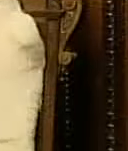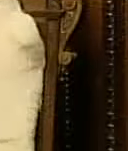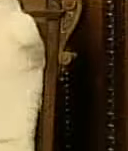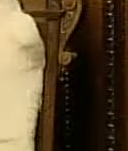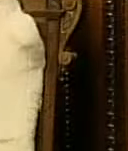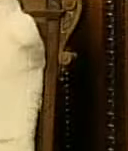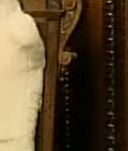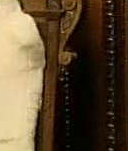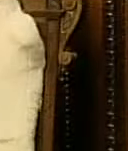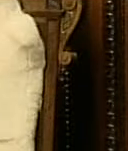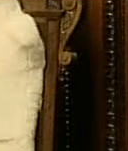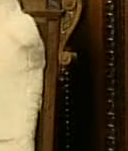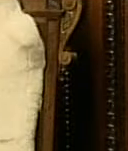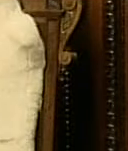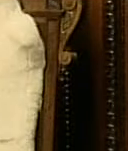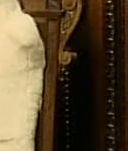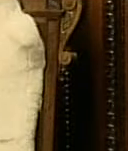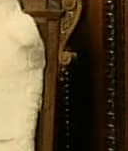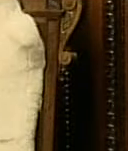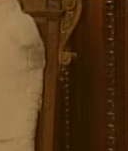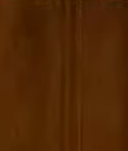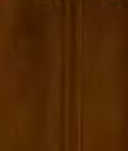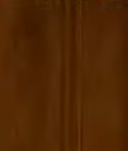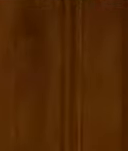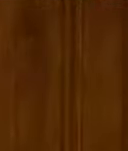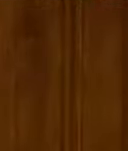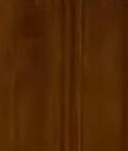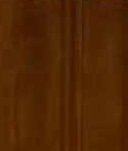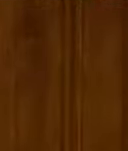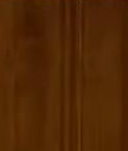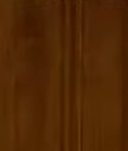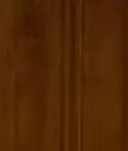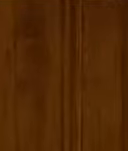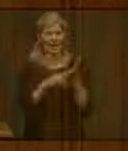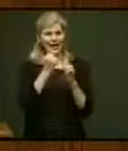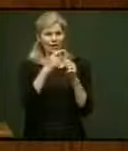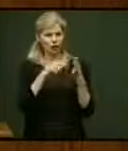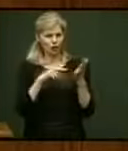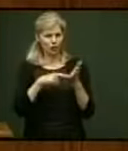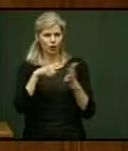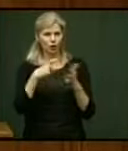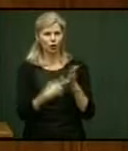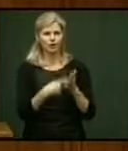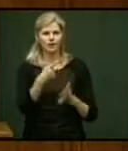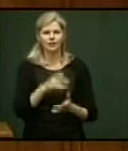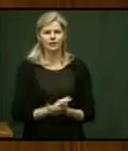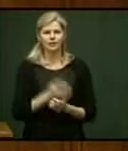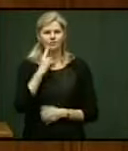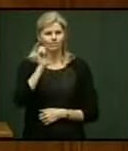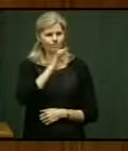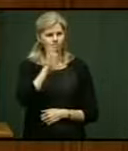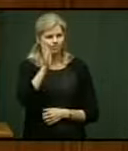I call Julianne Genter. Mr. Speaker. Tanakwe, Mr. Speaker.